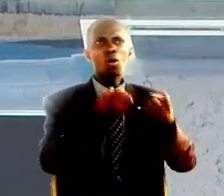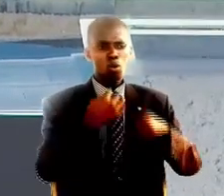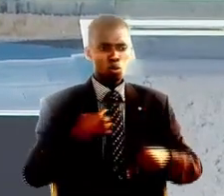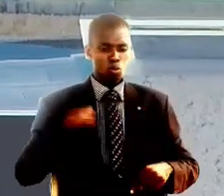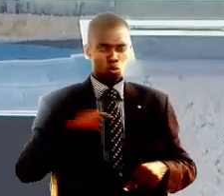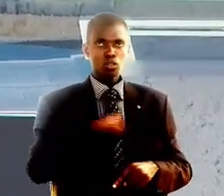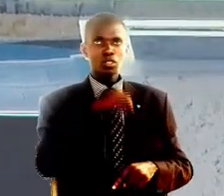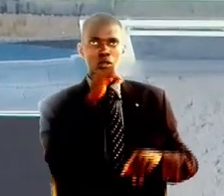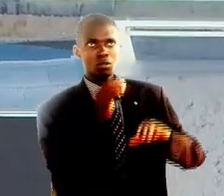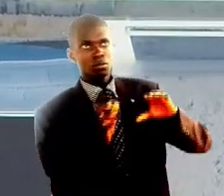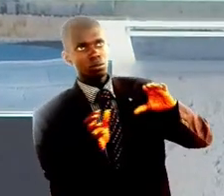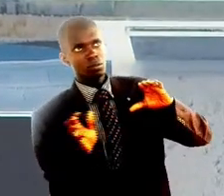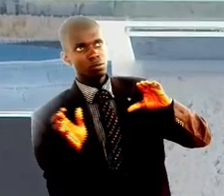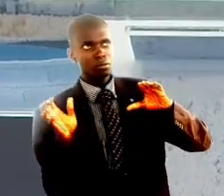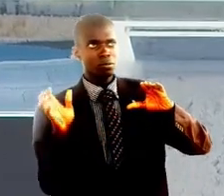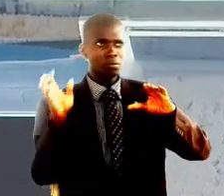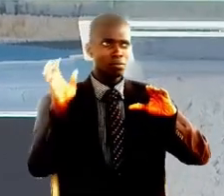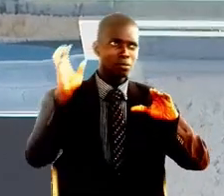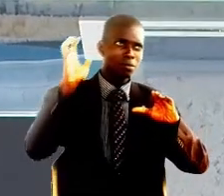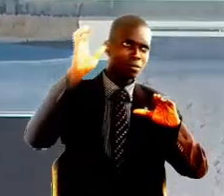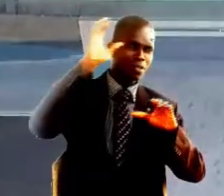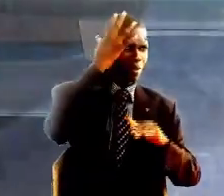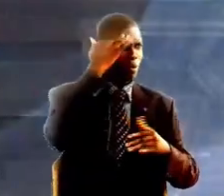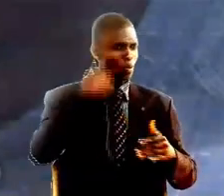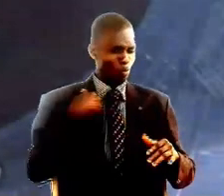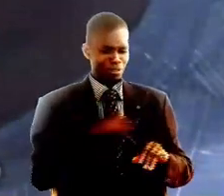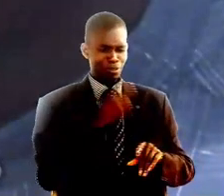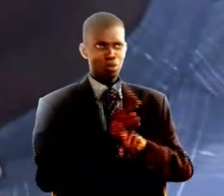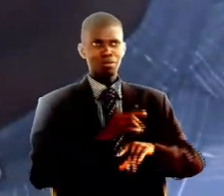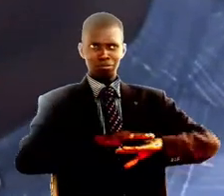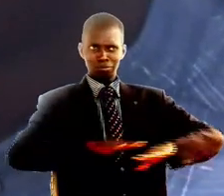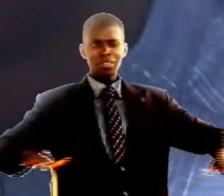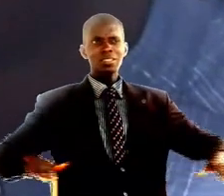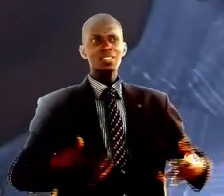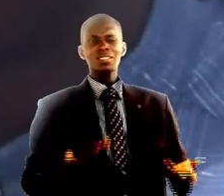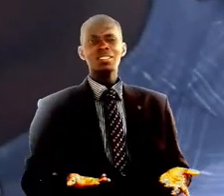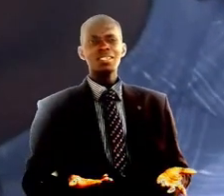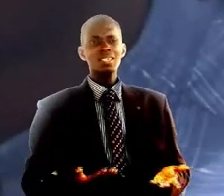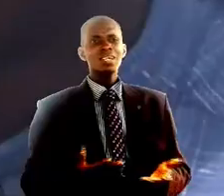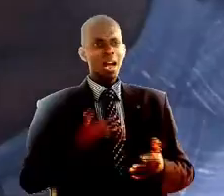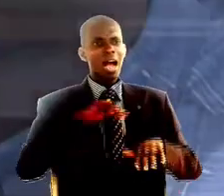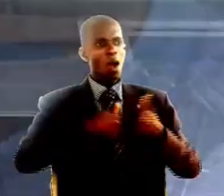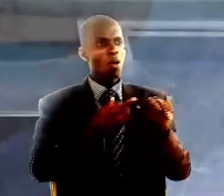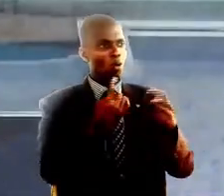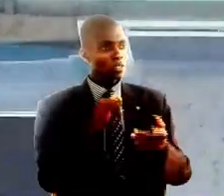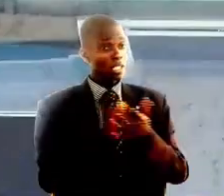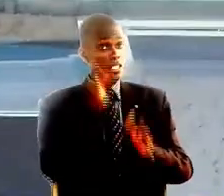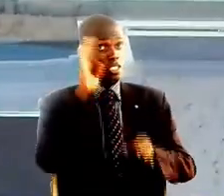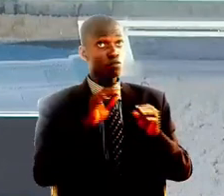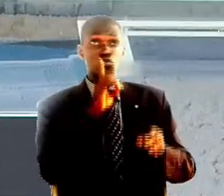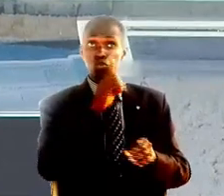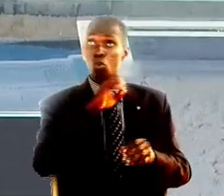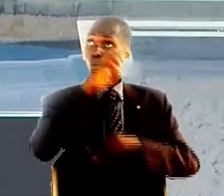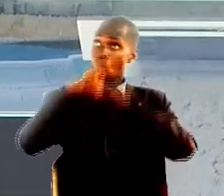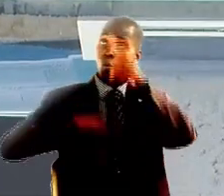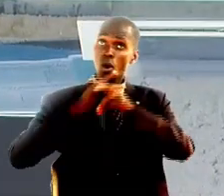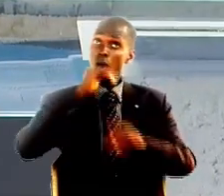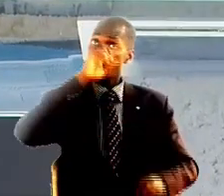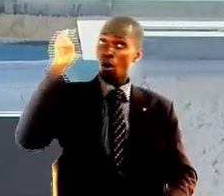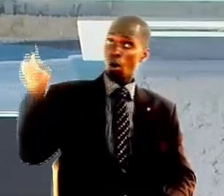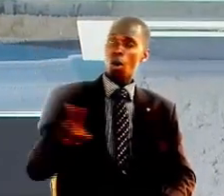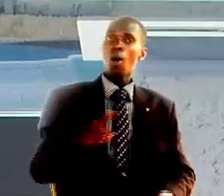is round, how can we sit down? Then when the world turns the other way, our heads will be down, and then we'll